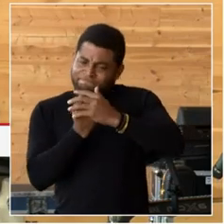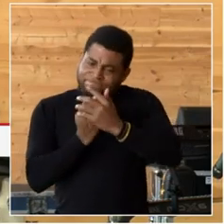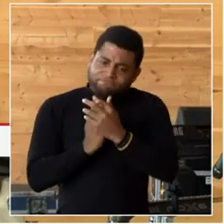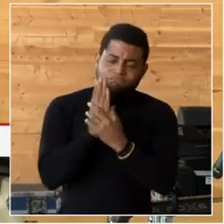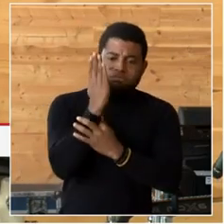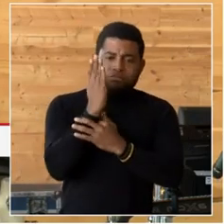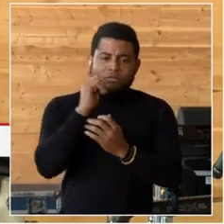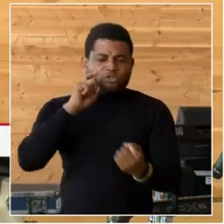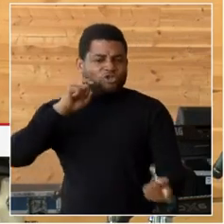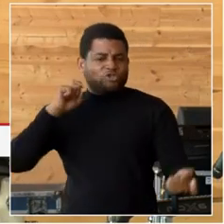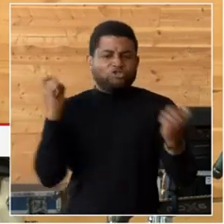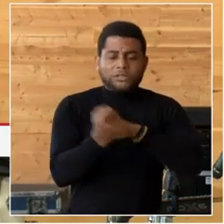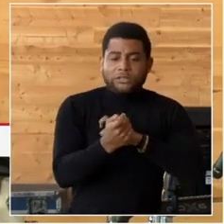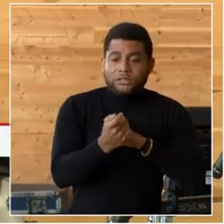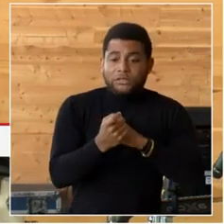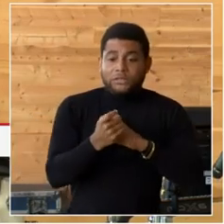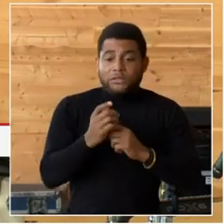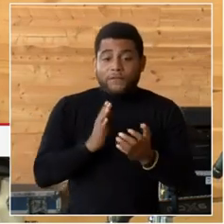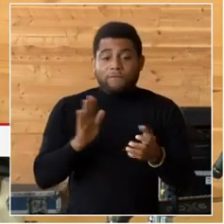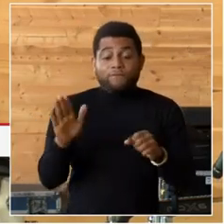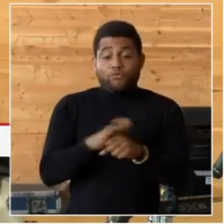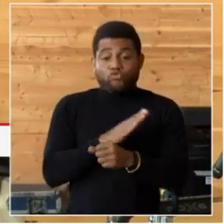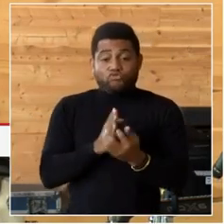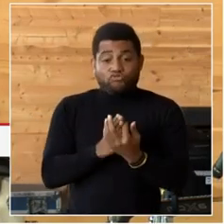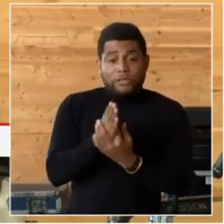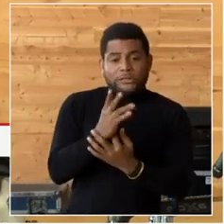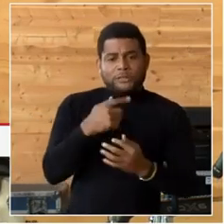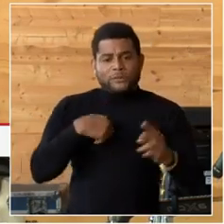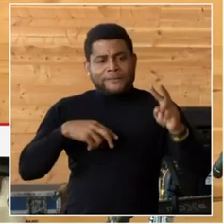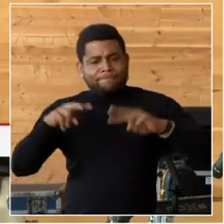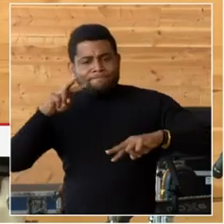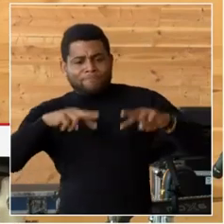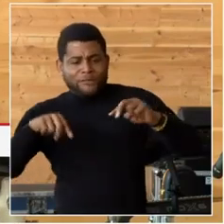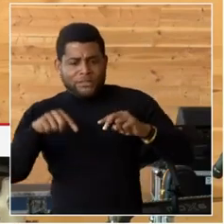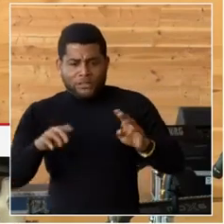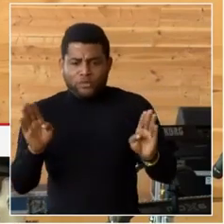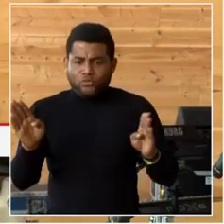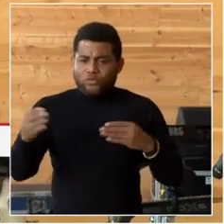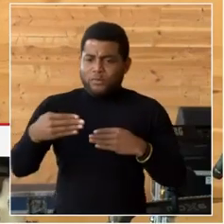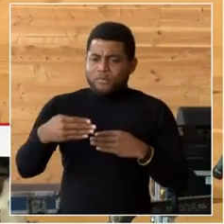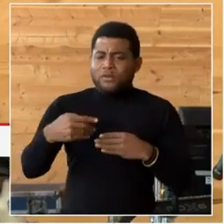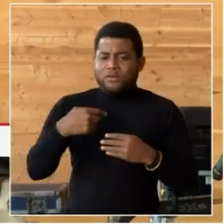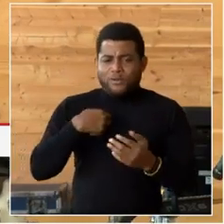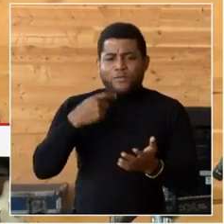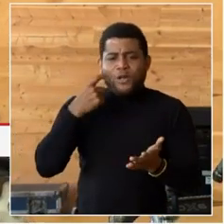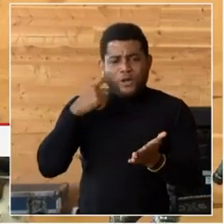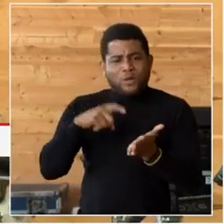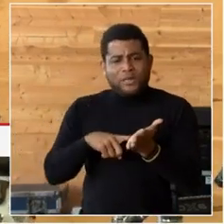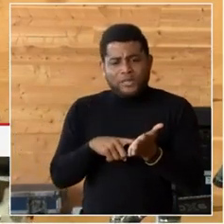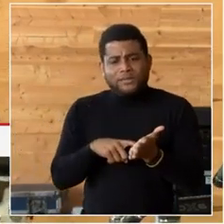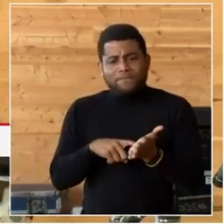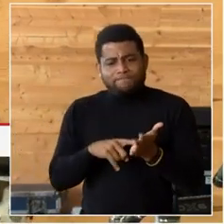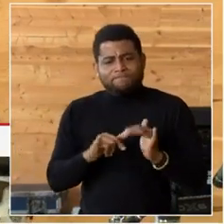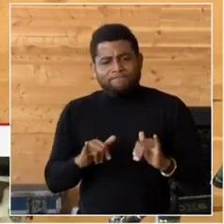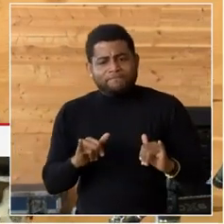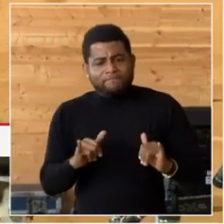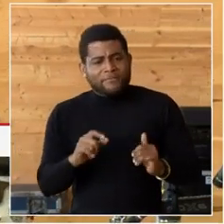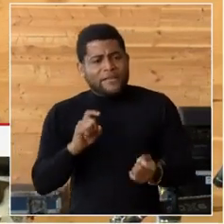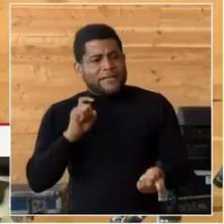industries. As we look around this room, we witness the embodiment of this transformation.